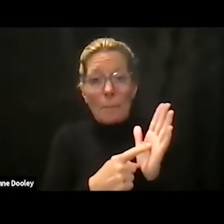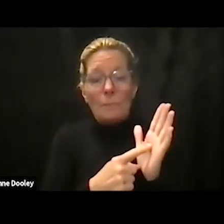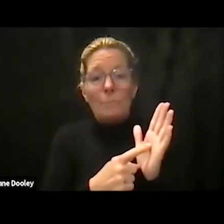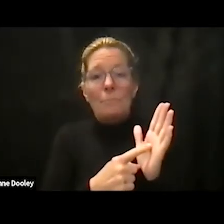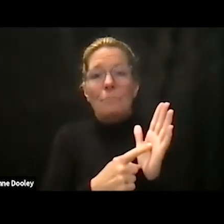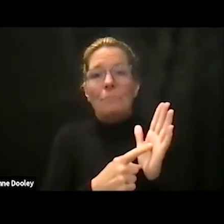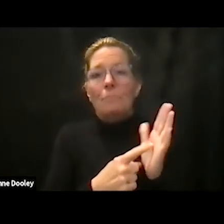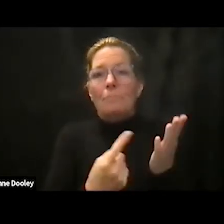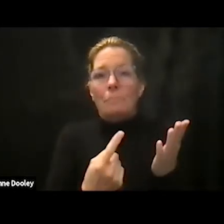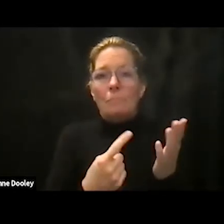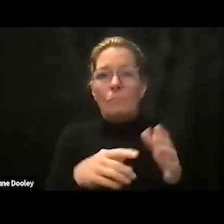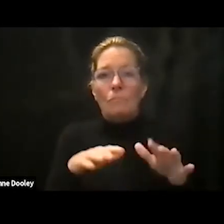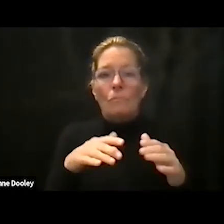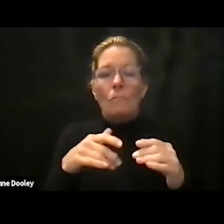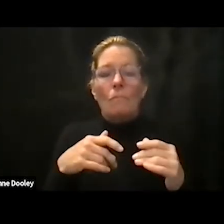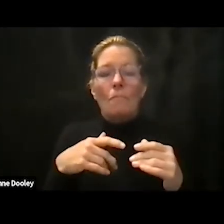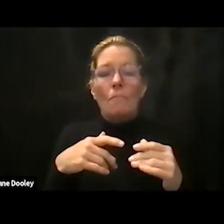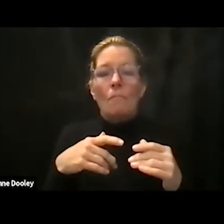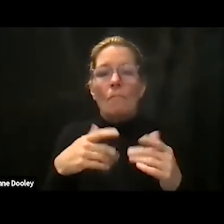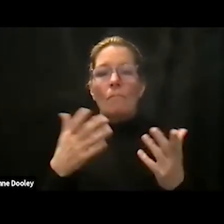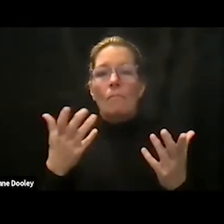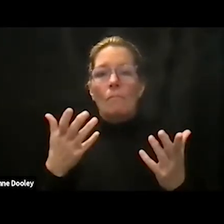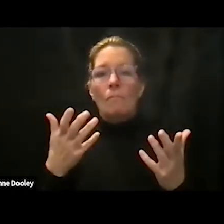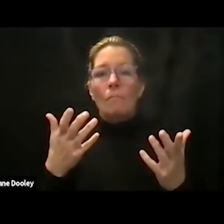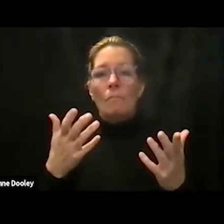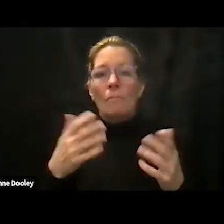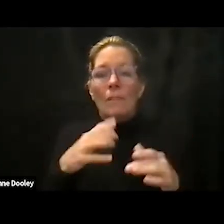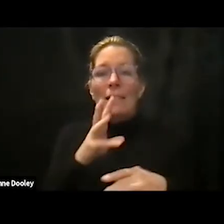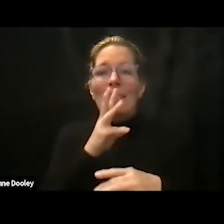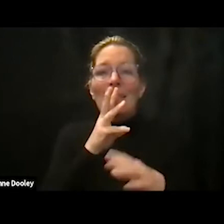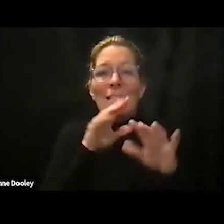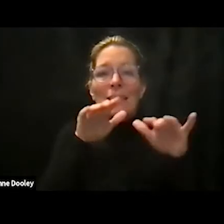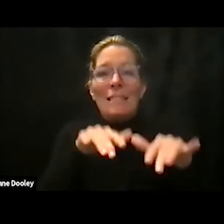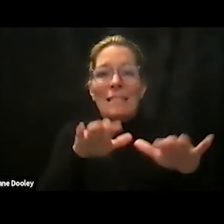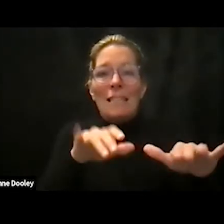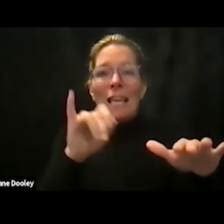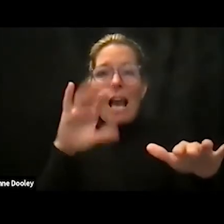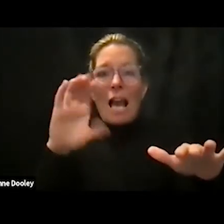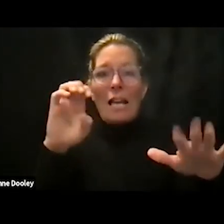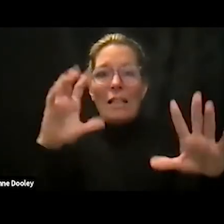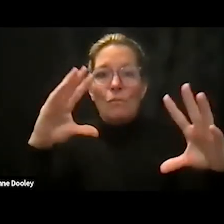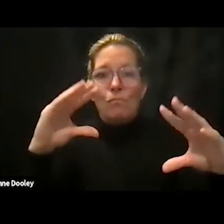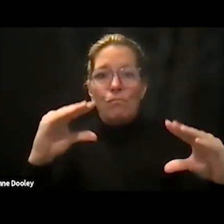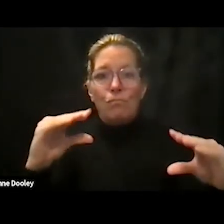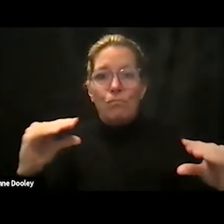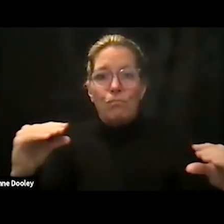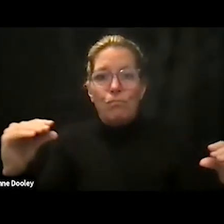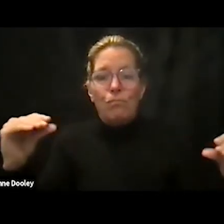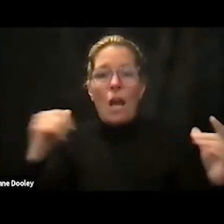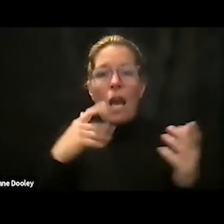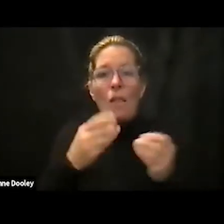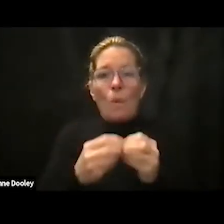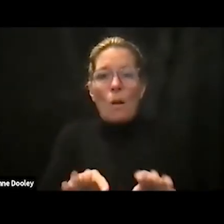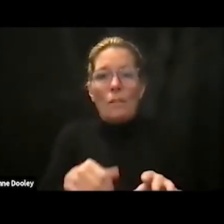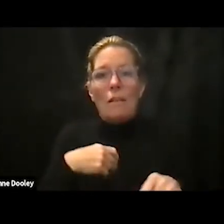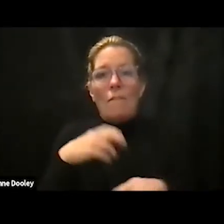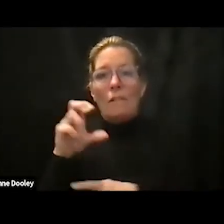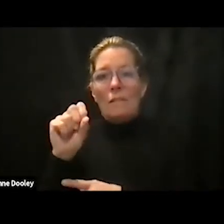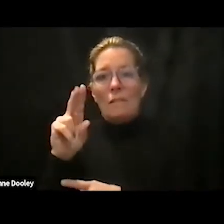include receding sea ice and loss of subsistence resources in the